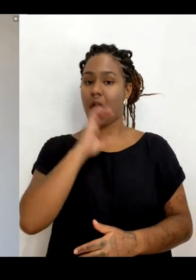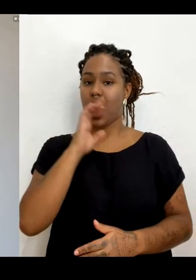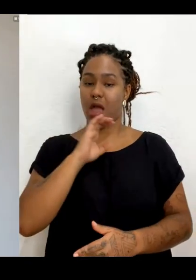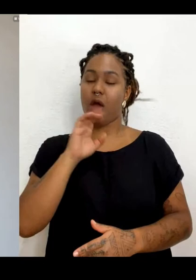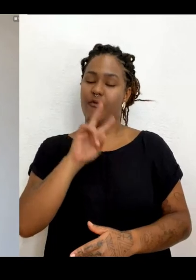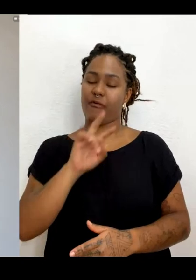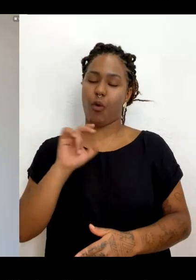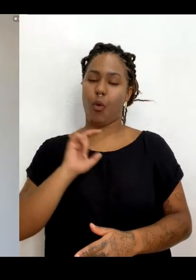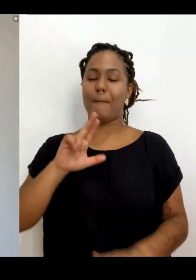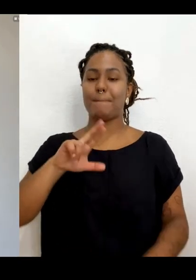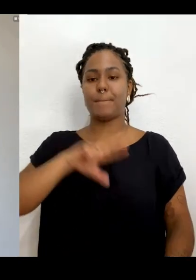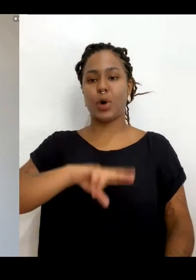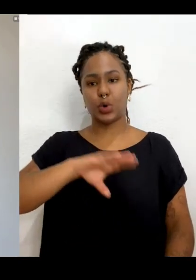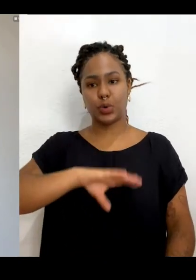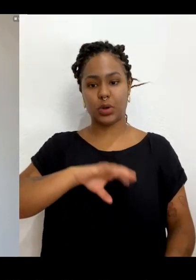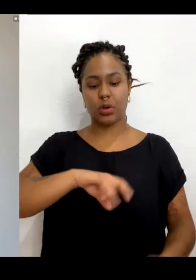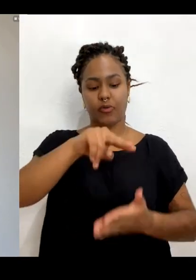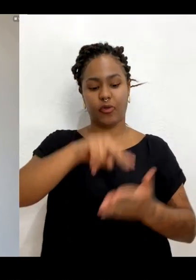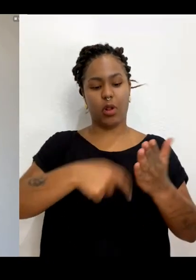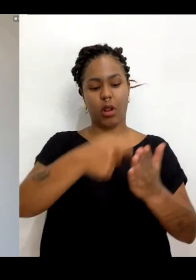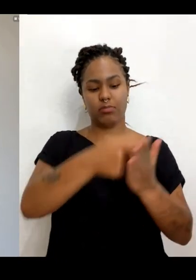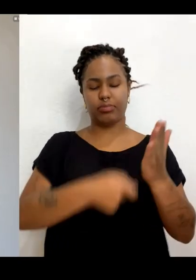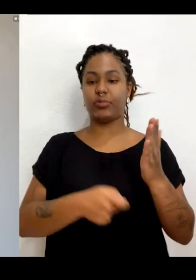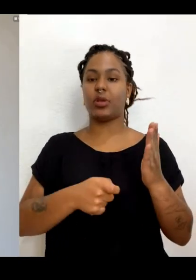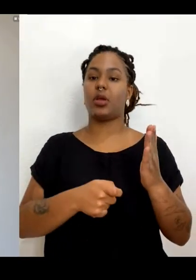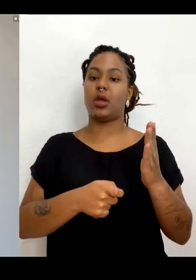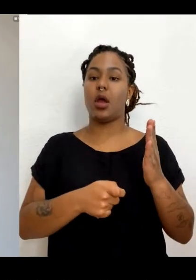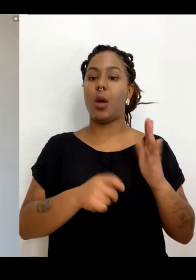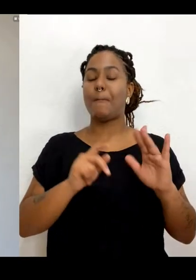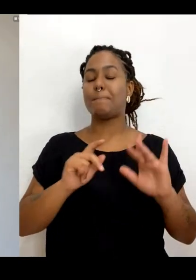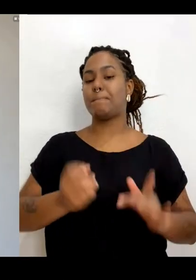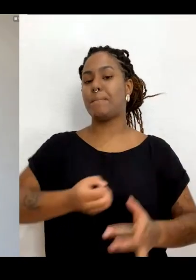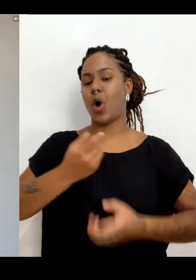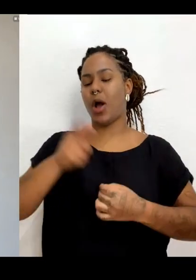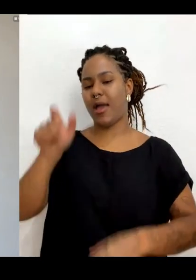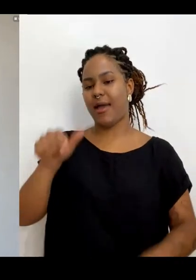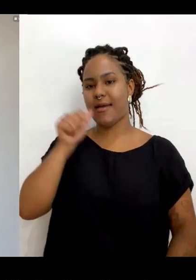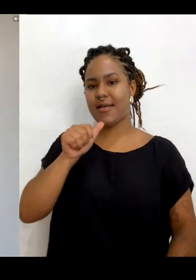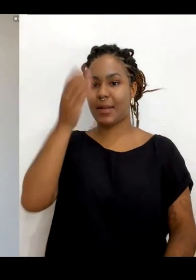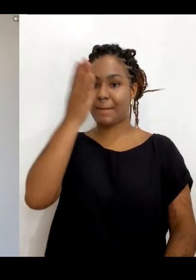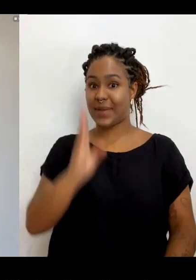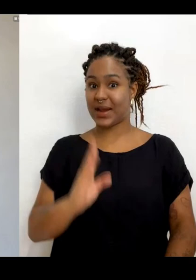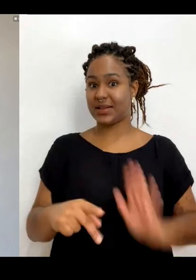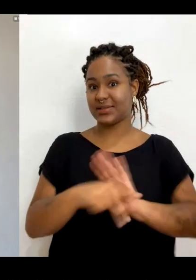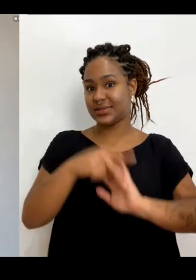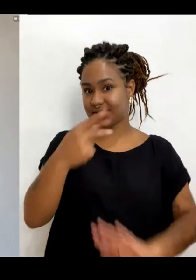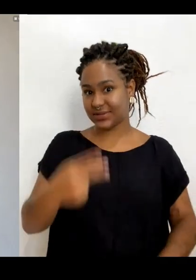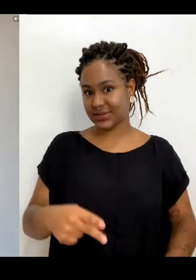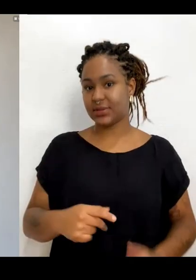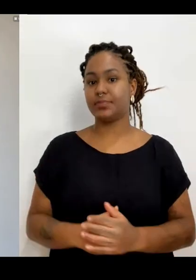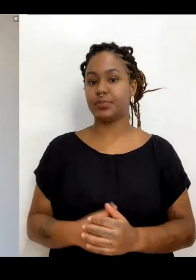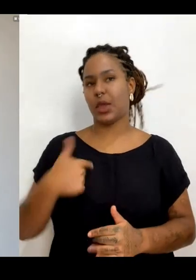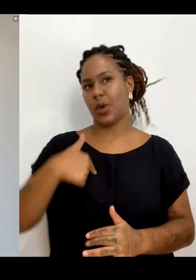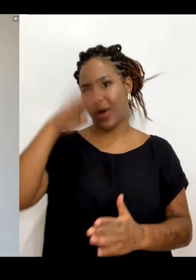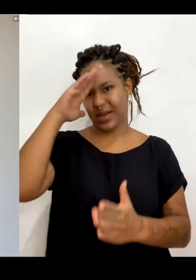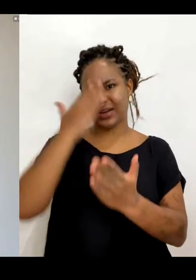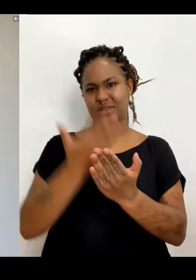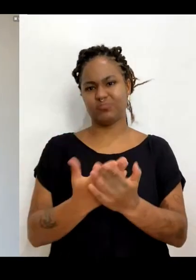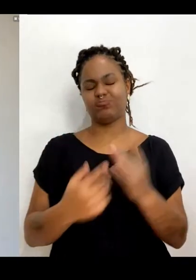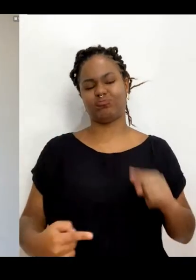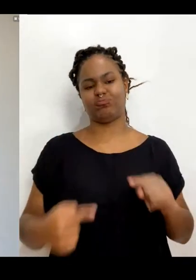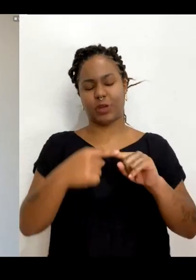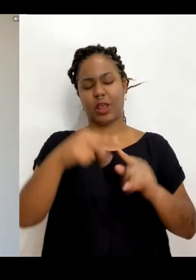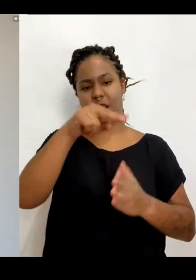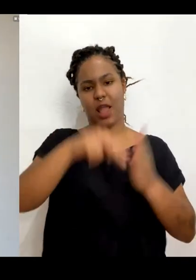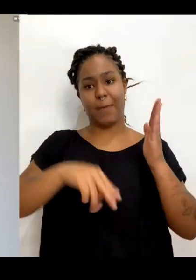Brazilian poet um but I think deserves to be read in Portuguese and then I will pass again to English